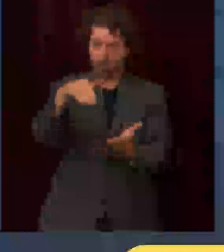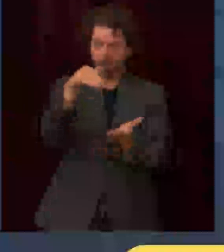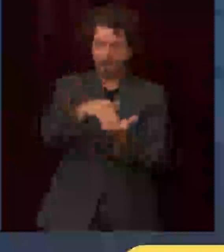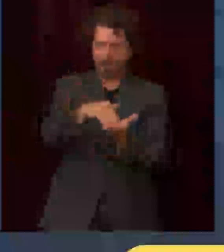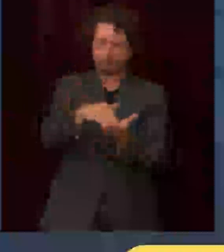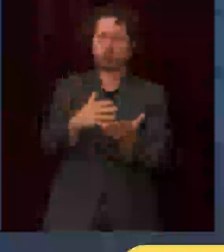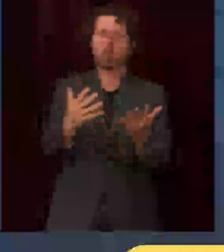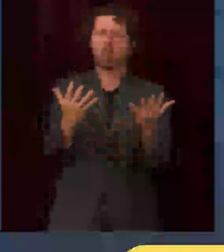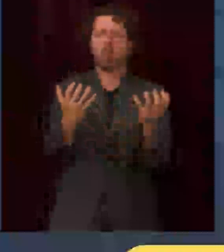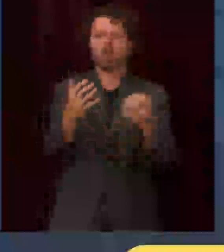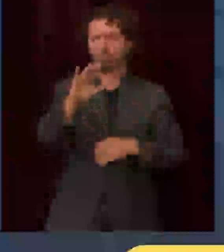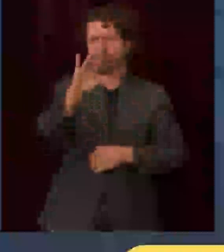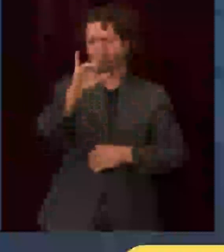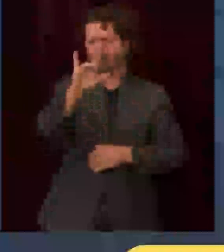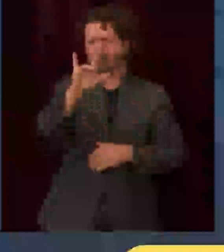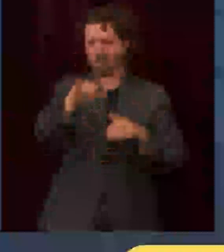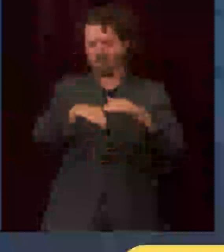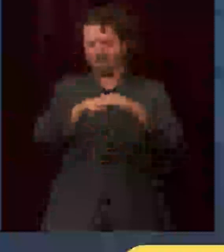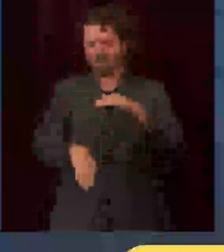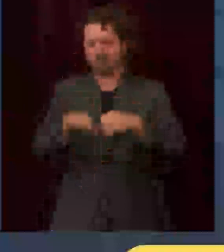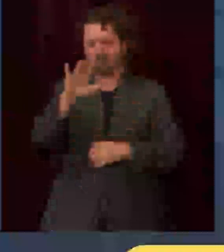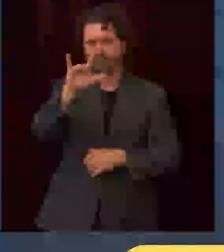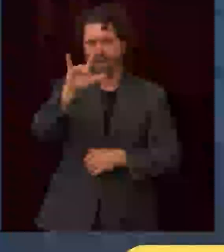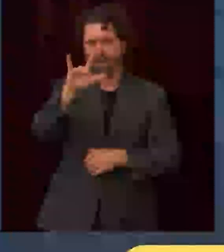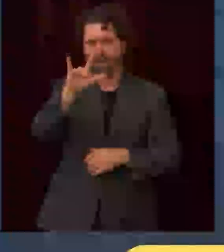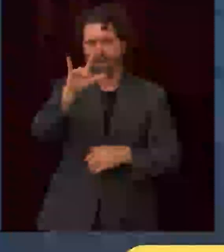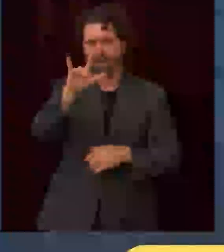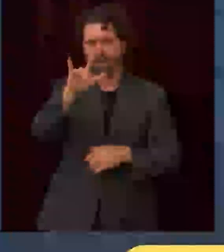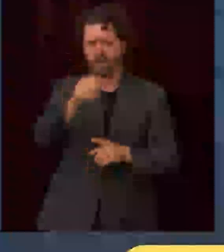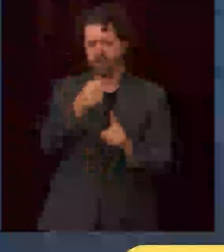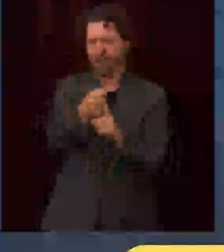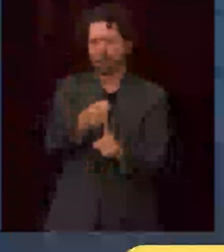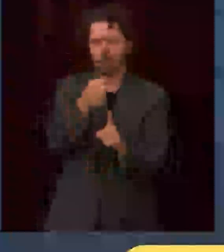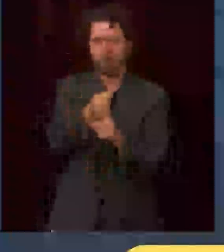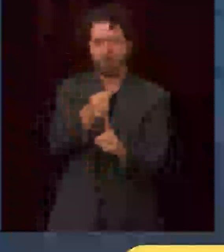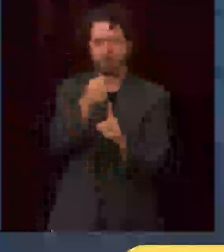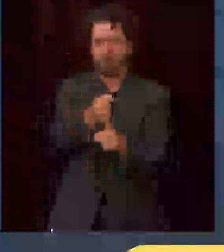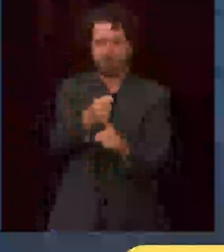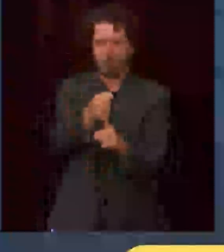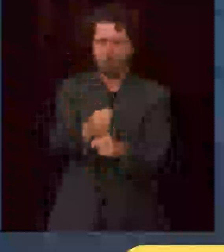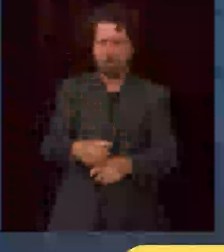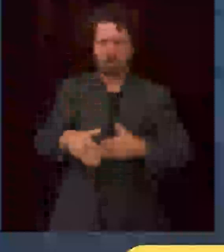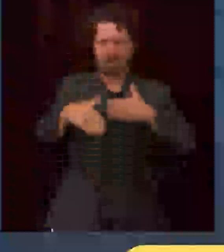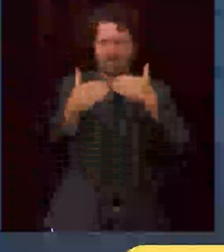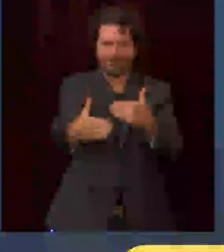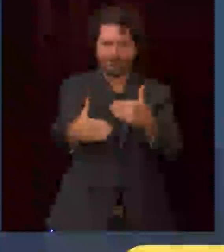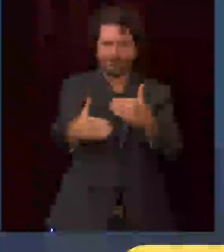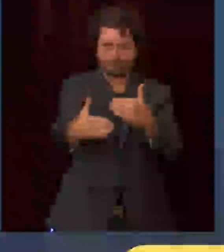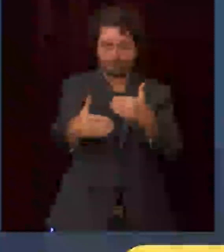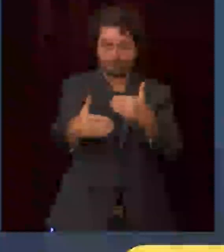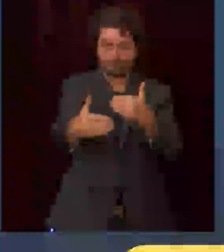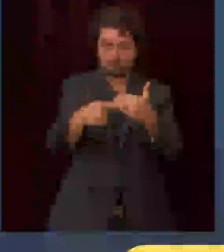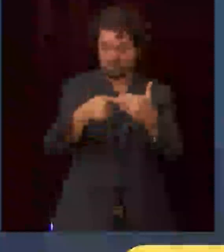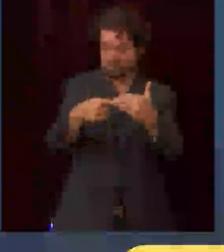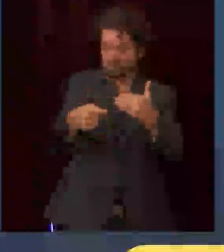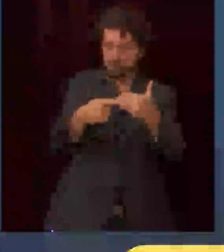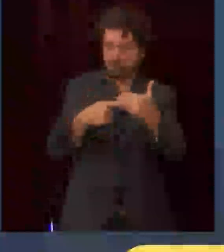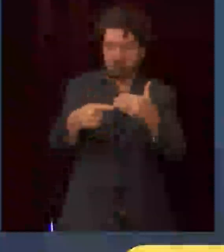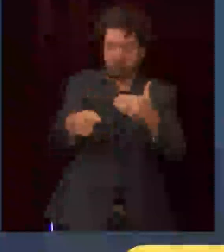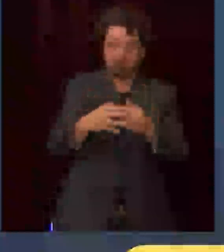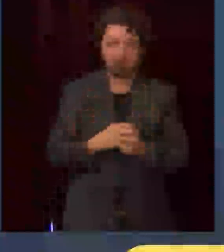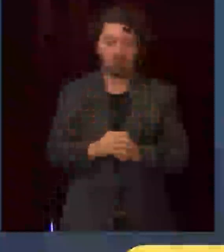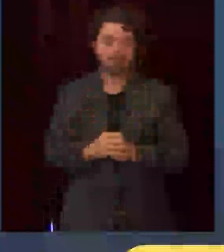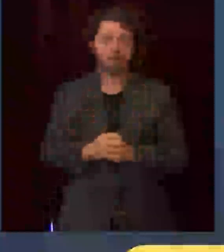period. We'll also be looking to assure that hospitalizations for COVID-19 will be flat or